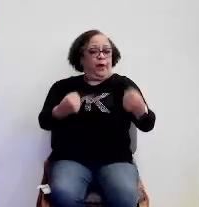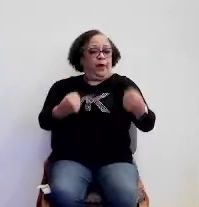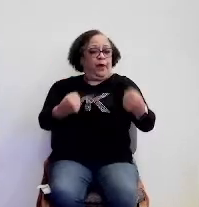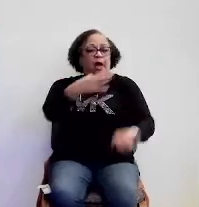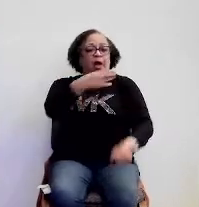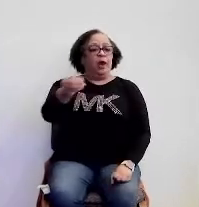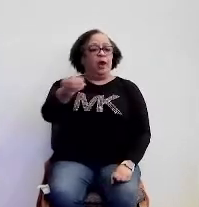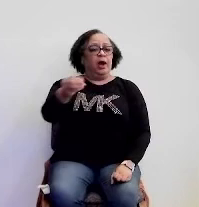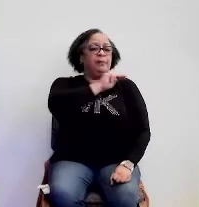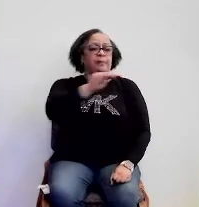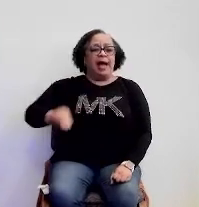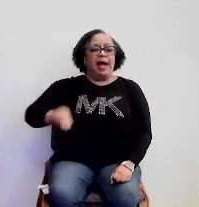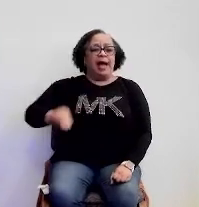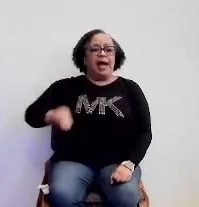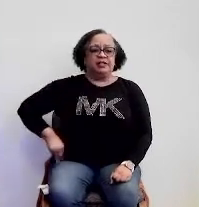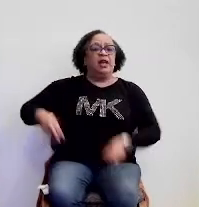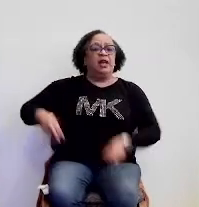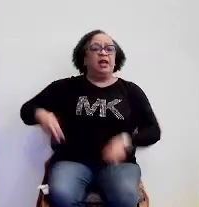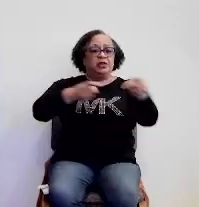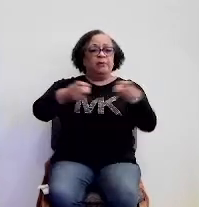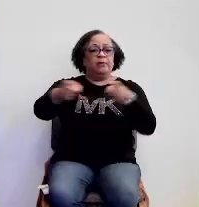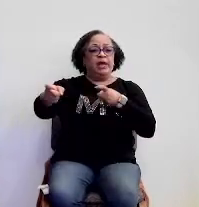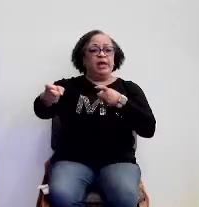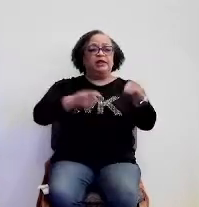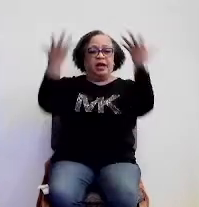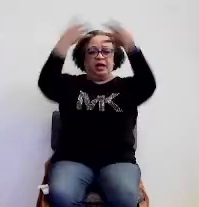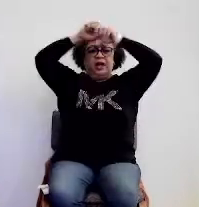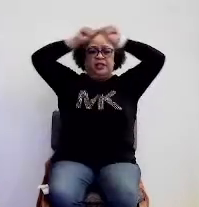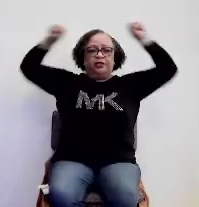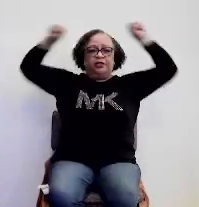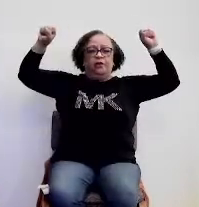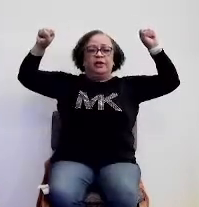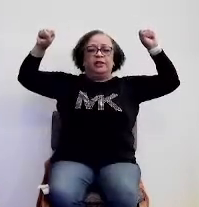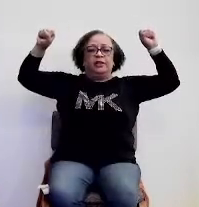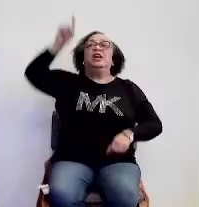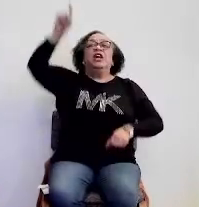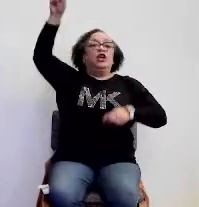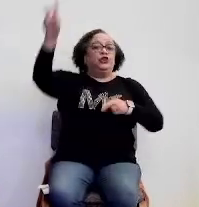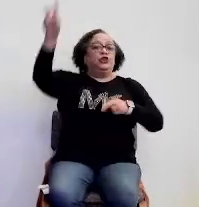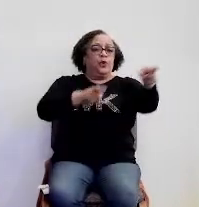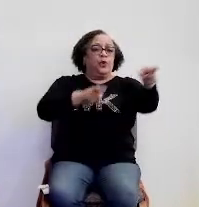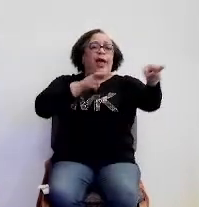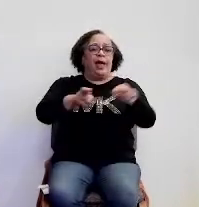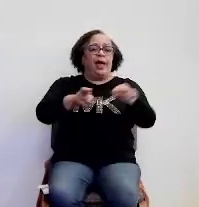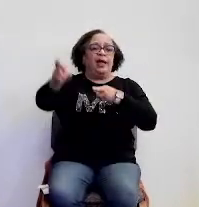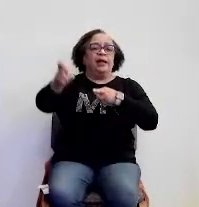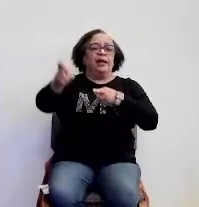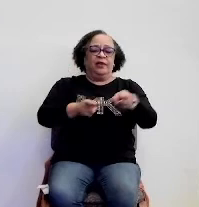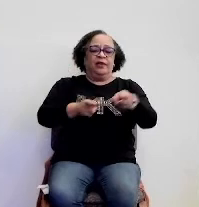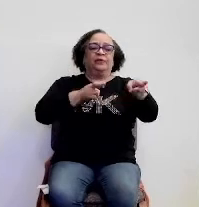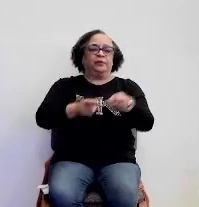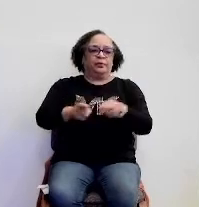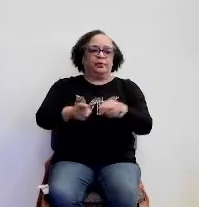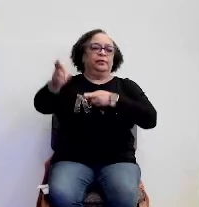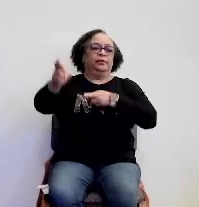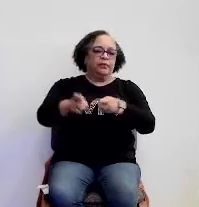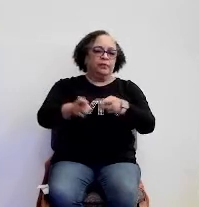With power. With power and majesty, dominion, authority, you